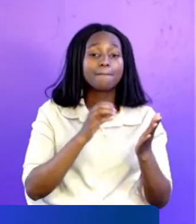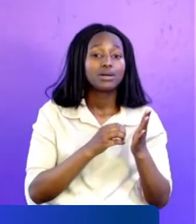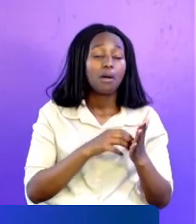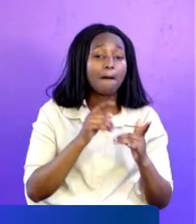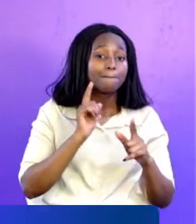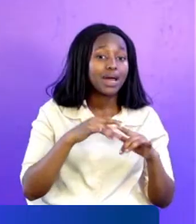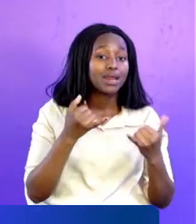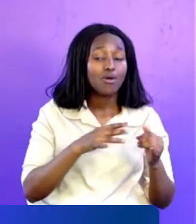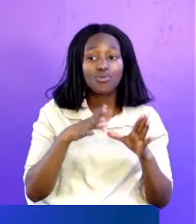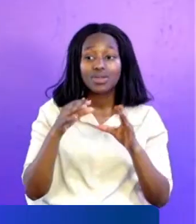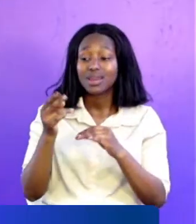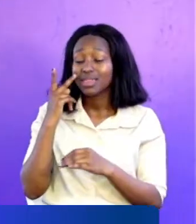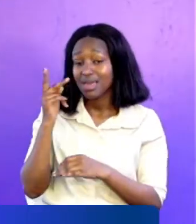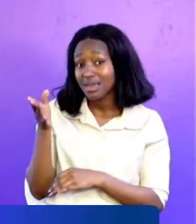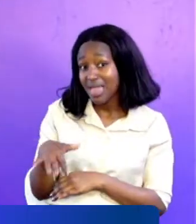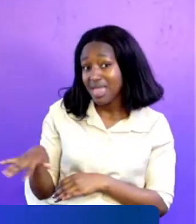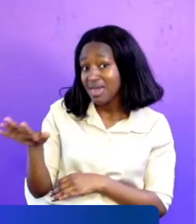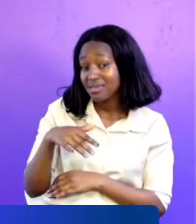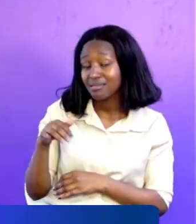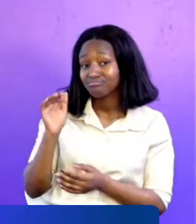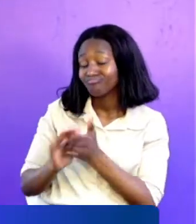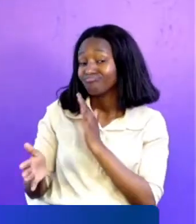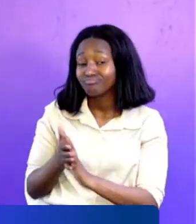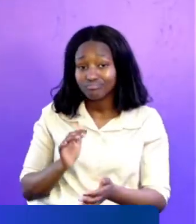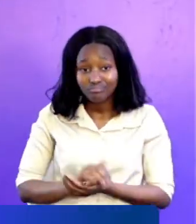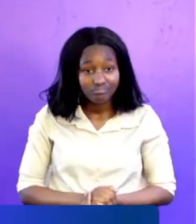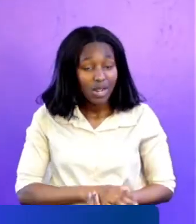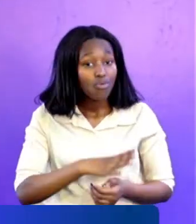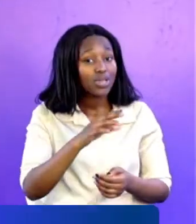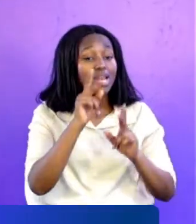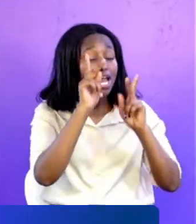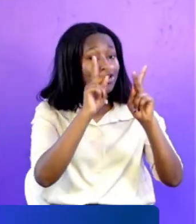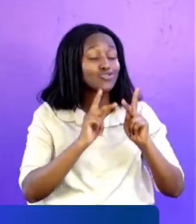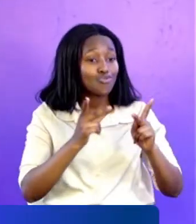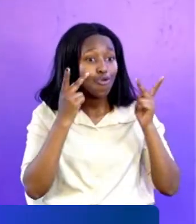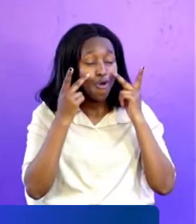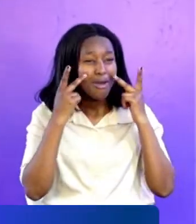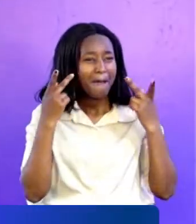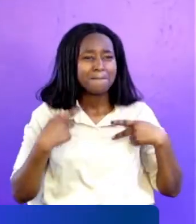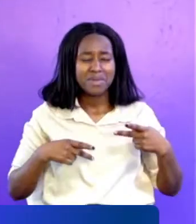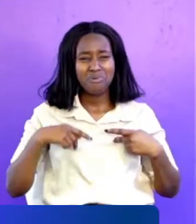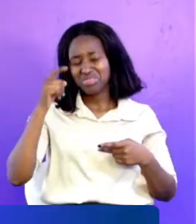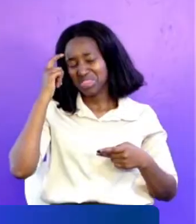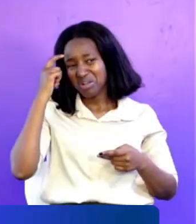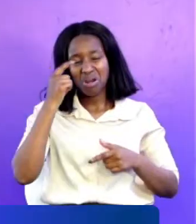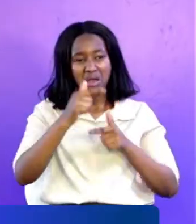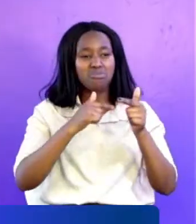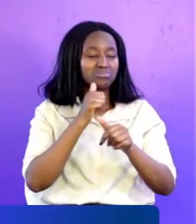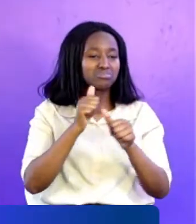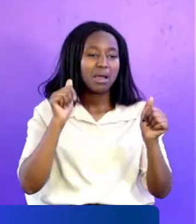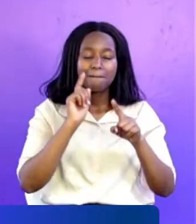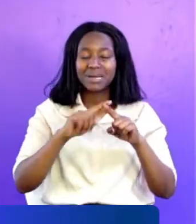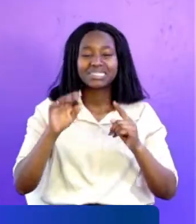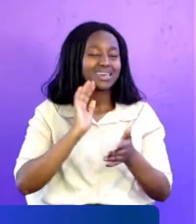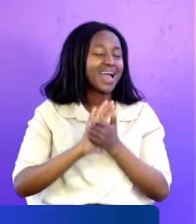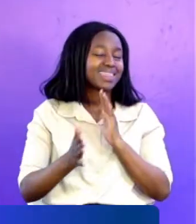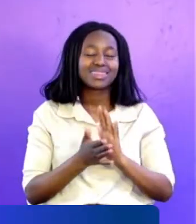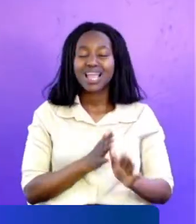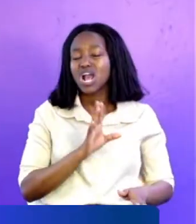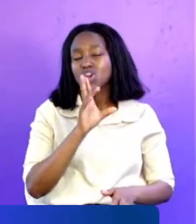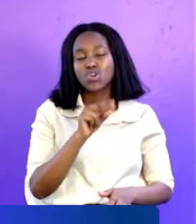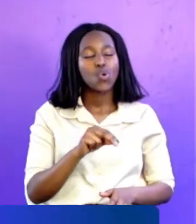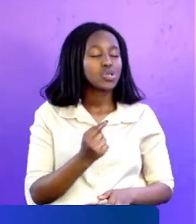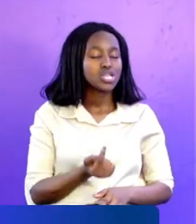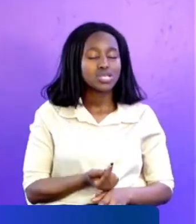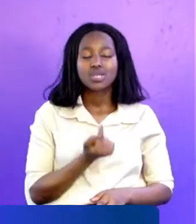And Yang Yong is saying he's doing very well. Go to Kisumu. So there is no single county out of 47